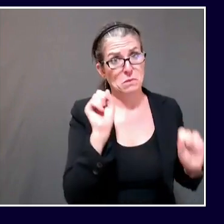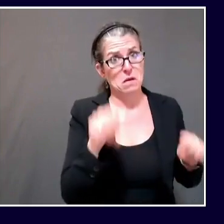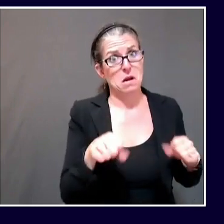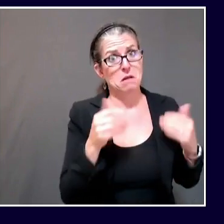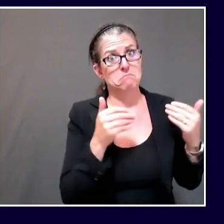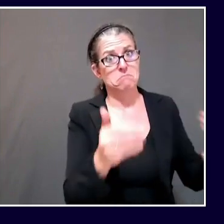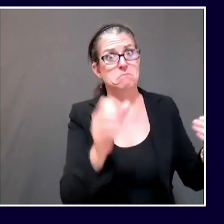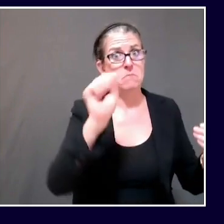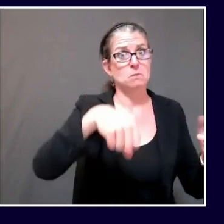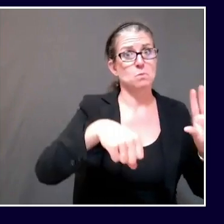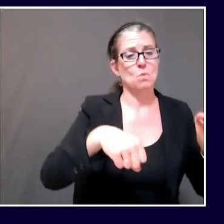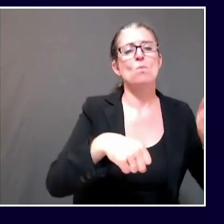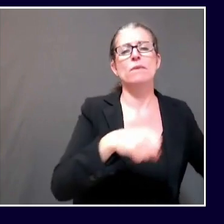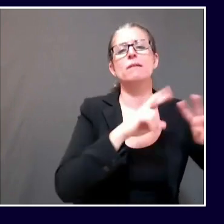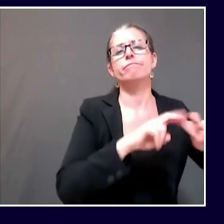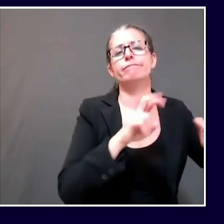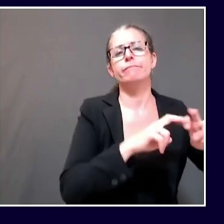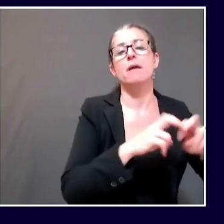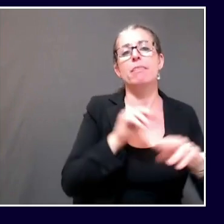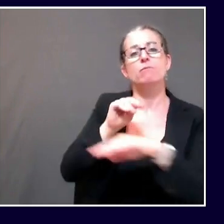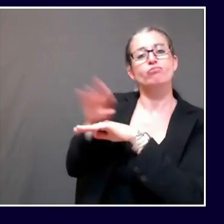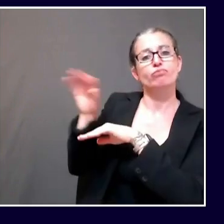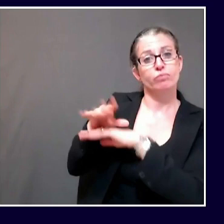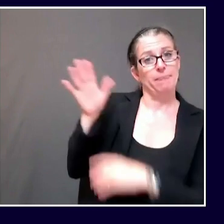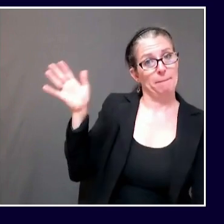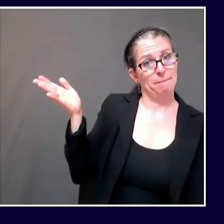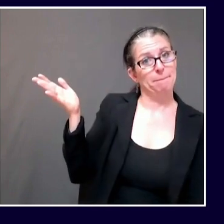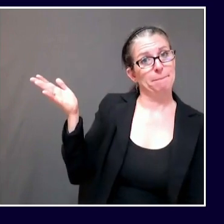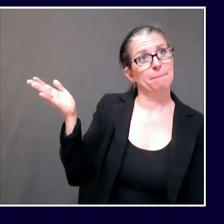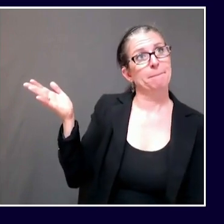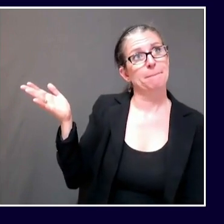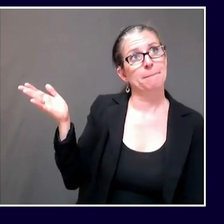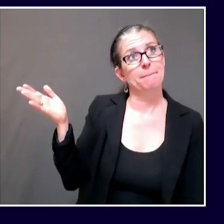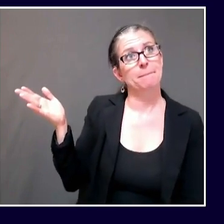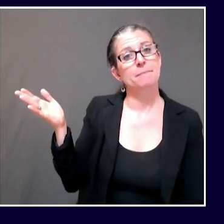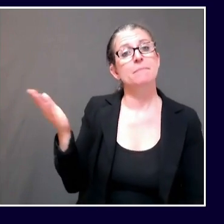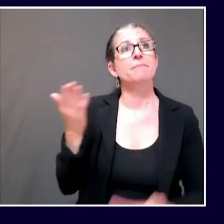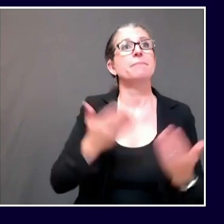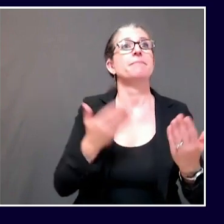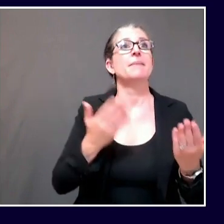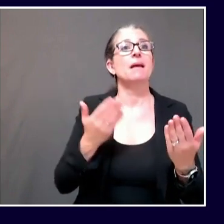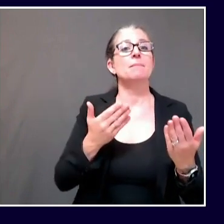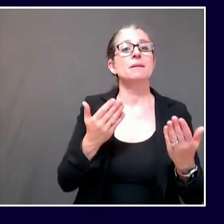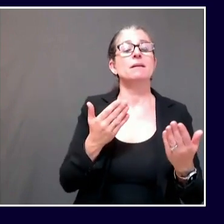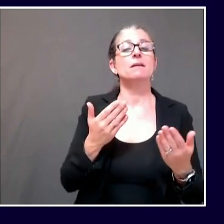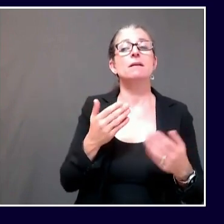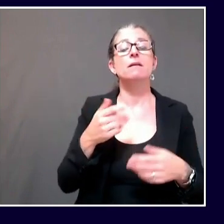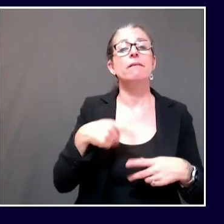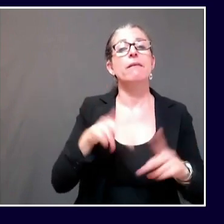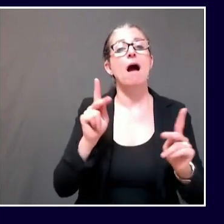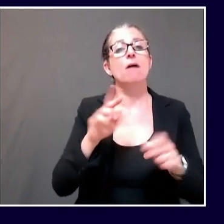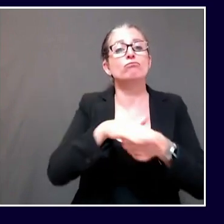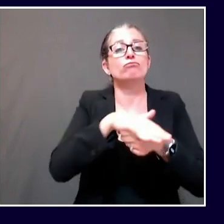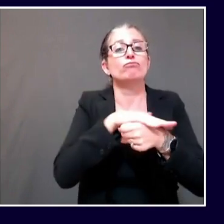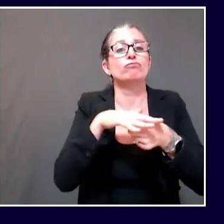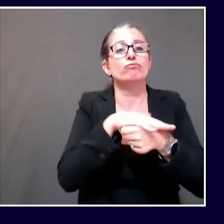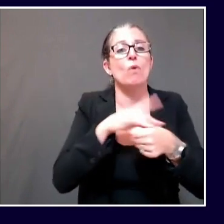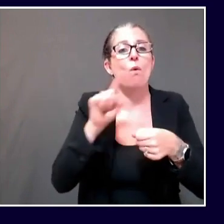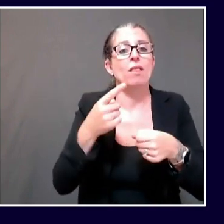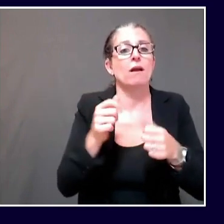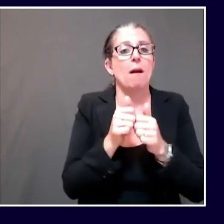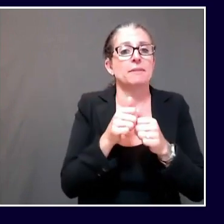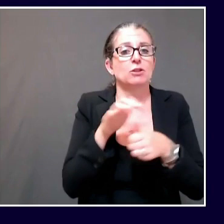inter-squad scrimmages, local competition. But that's our guidance for community sports. We will